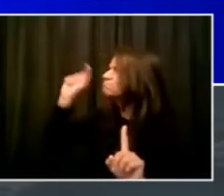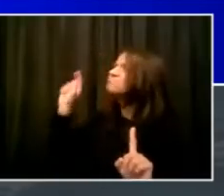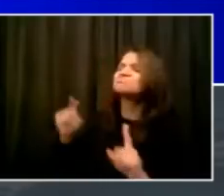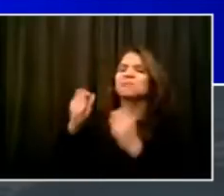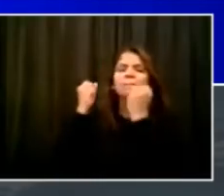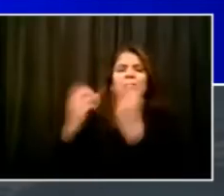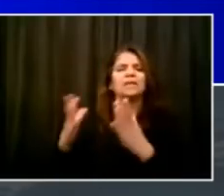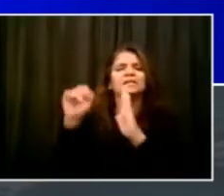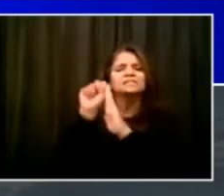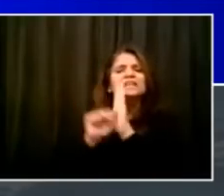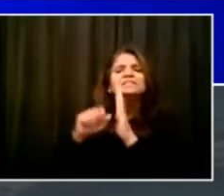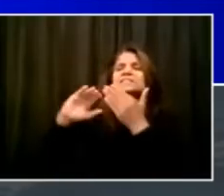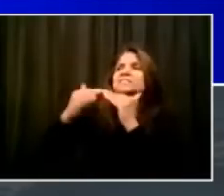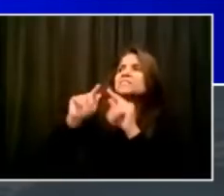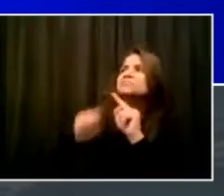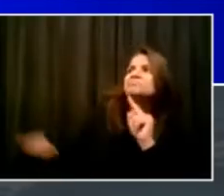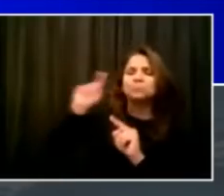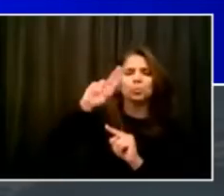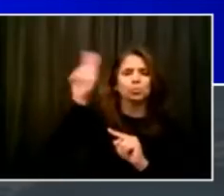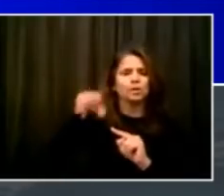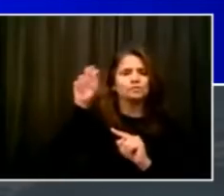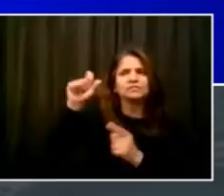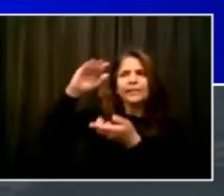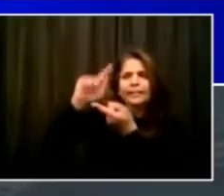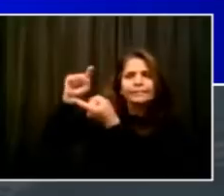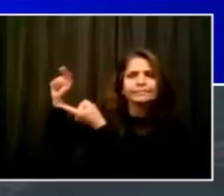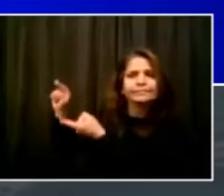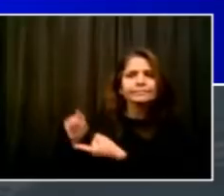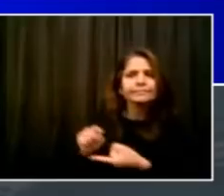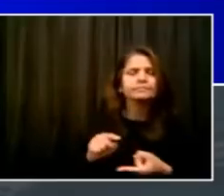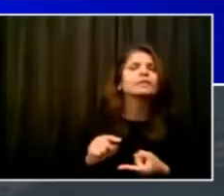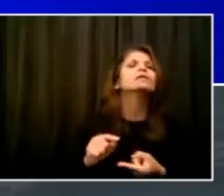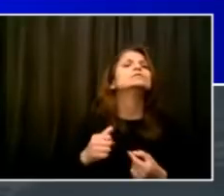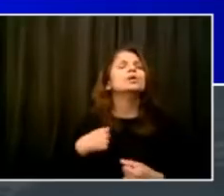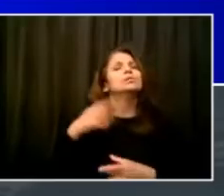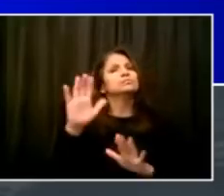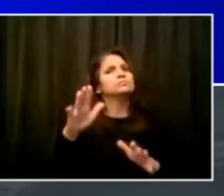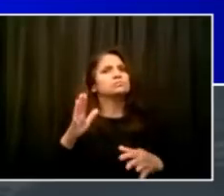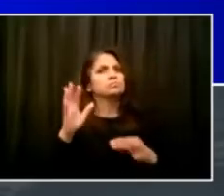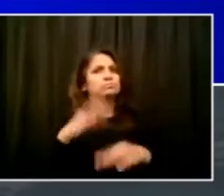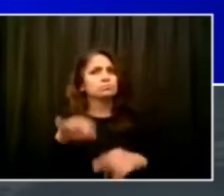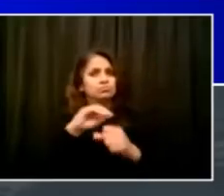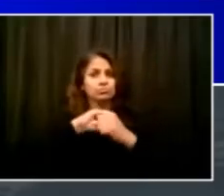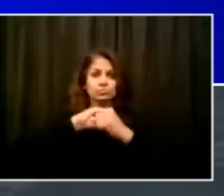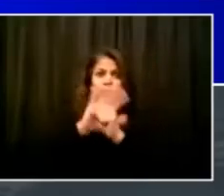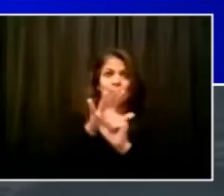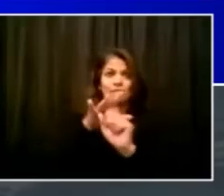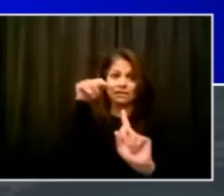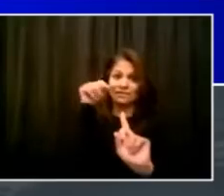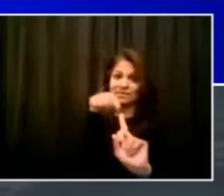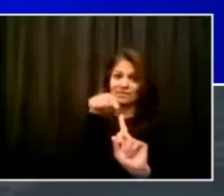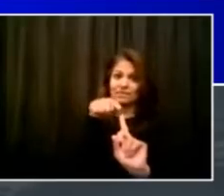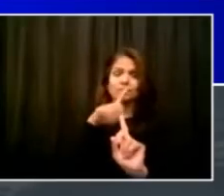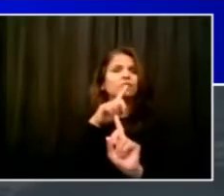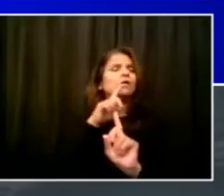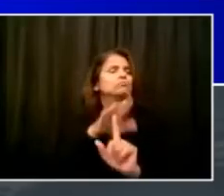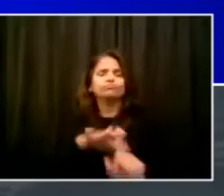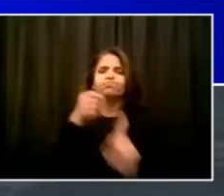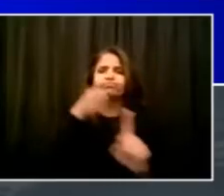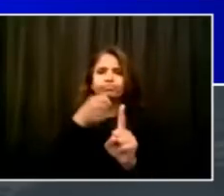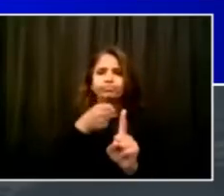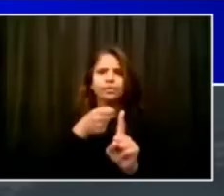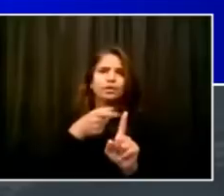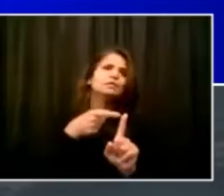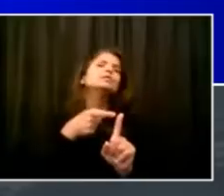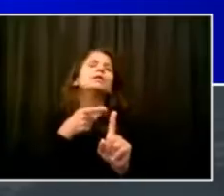this effort. But we all have to do a lot more, and time's a wasting. So, if you want